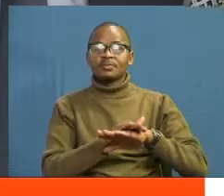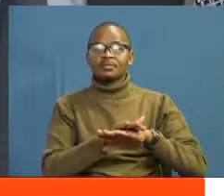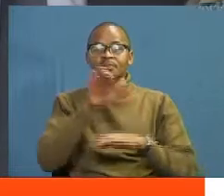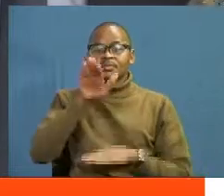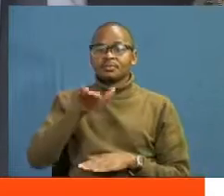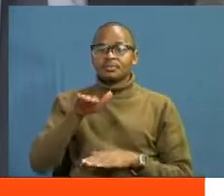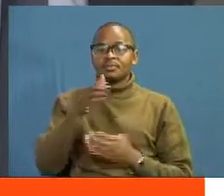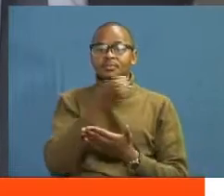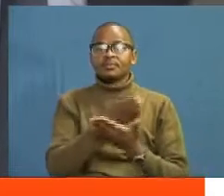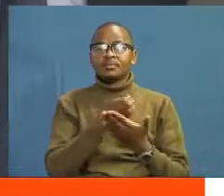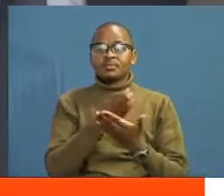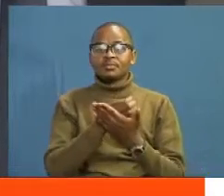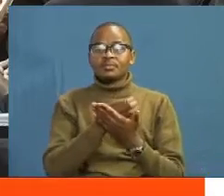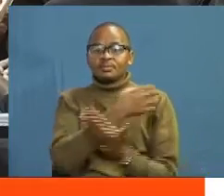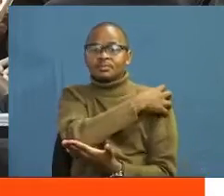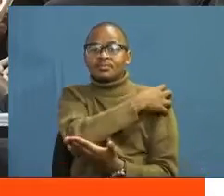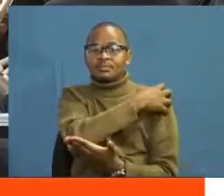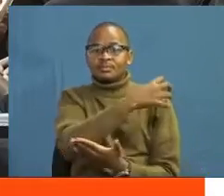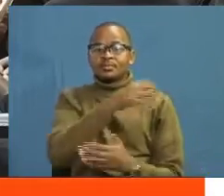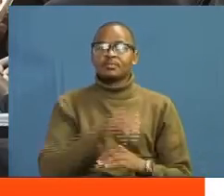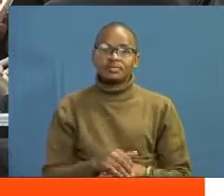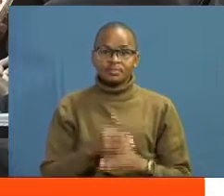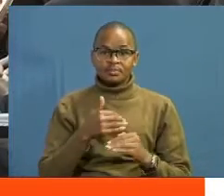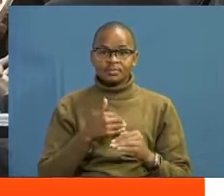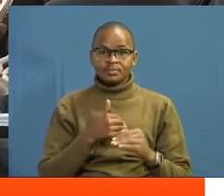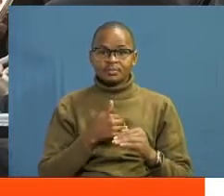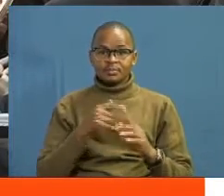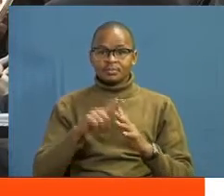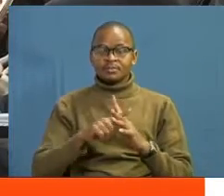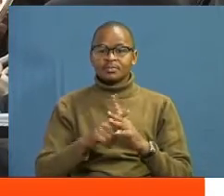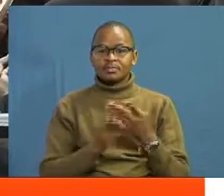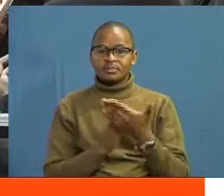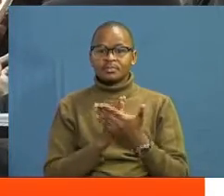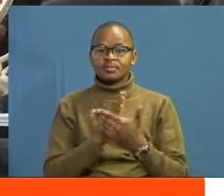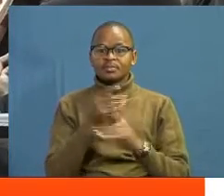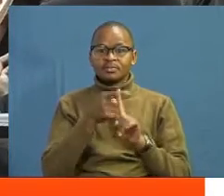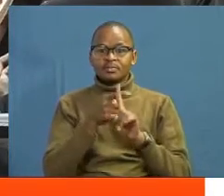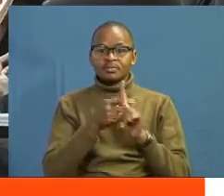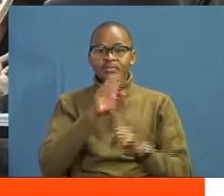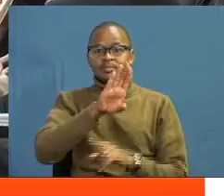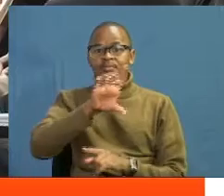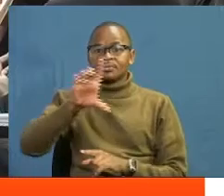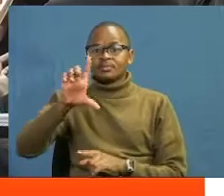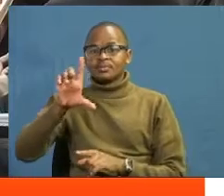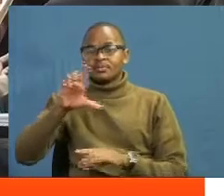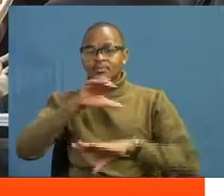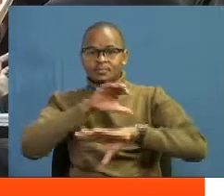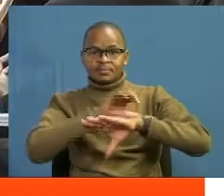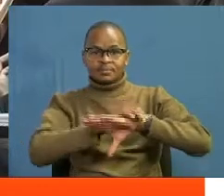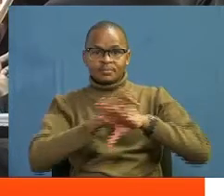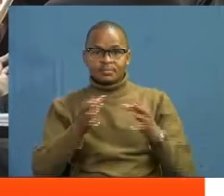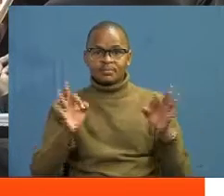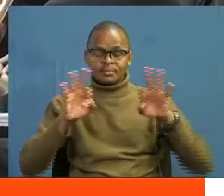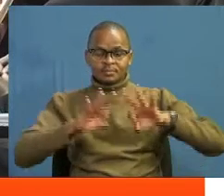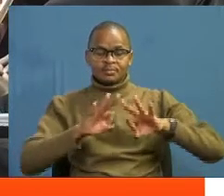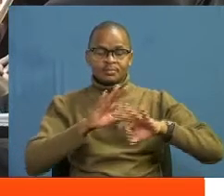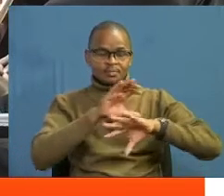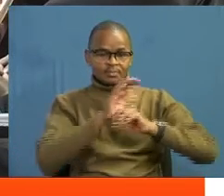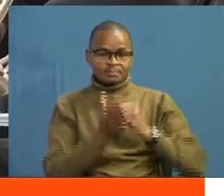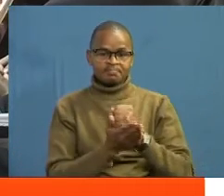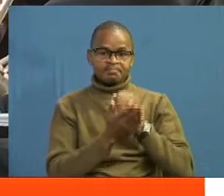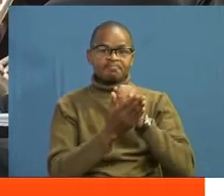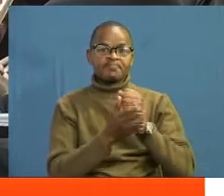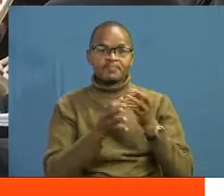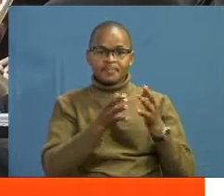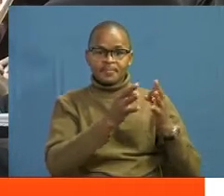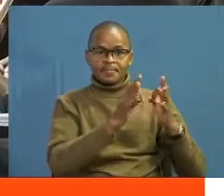women economic empowerment. The hub, established through a grant from the Bill and Melinda Gates Foundation to help women in Kenya, was